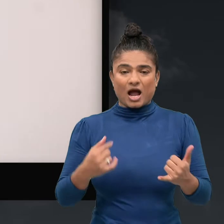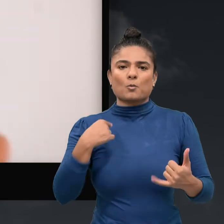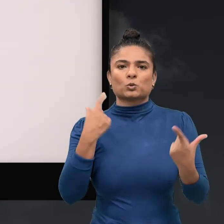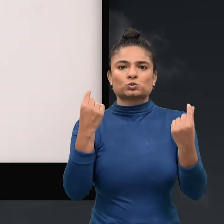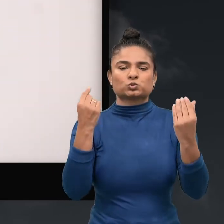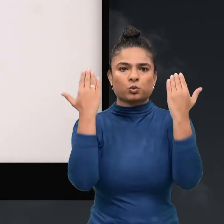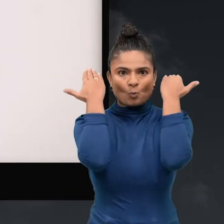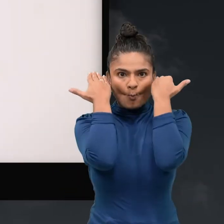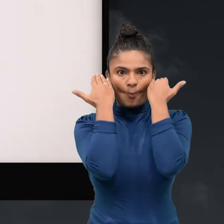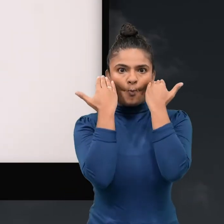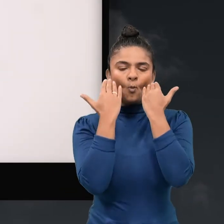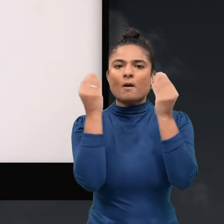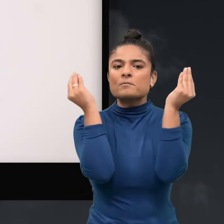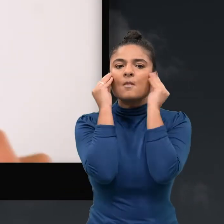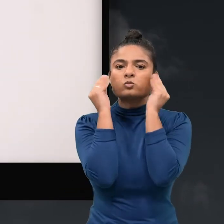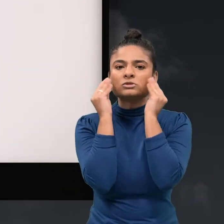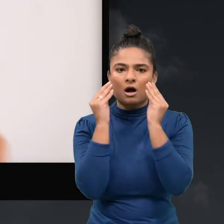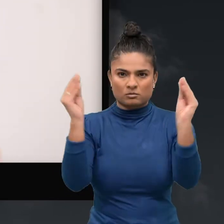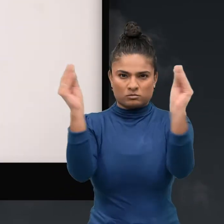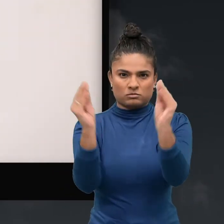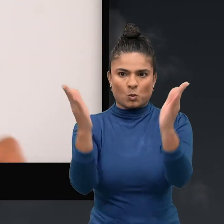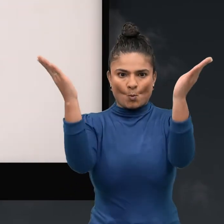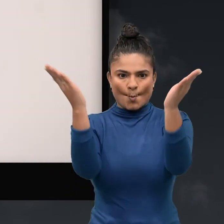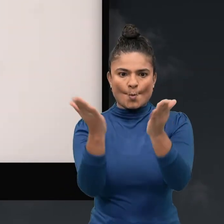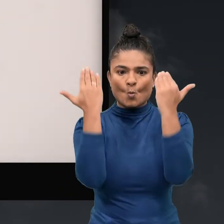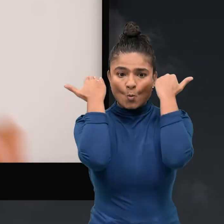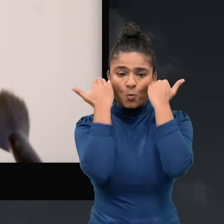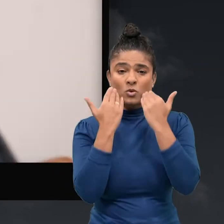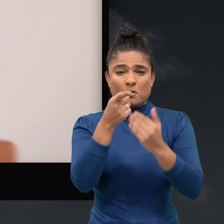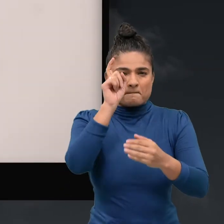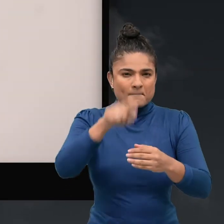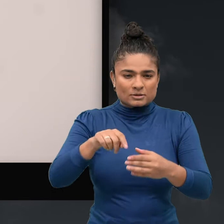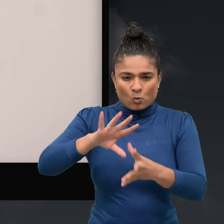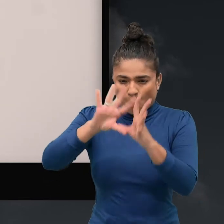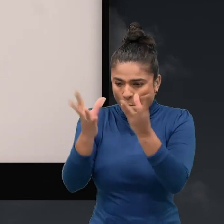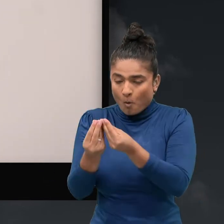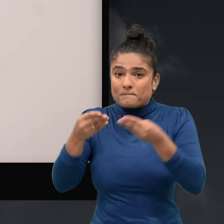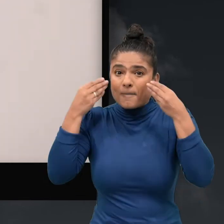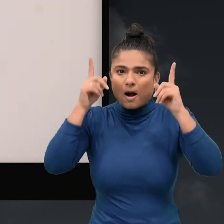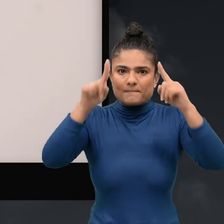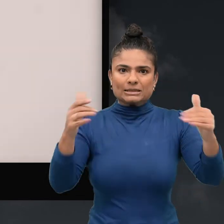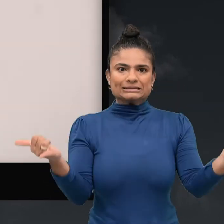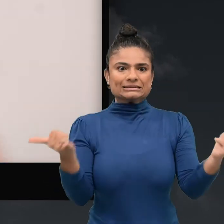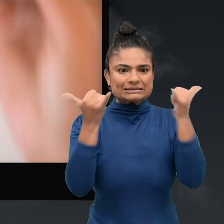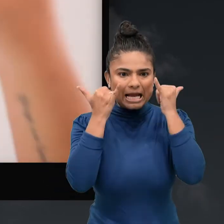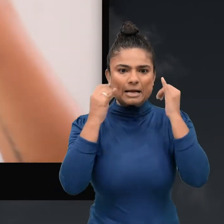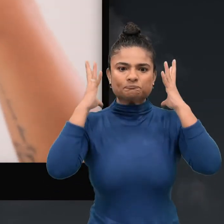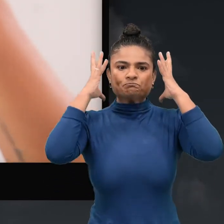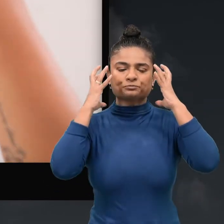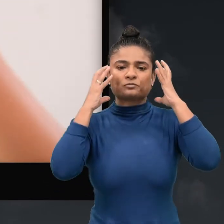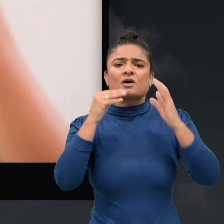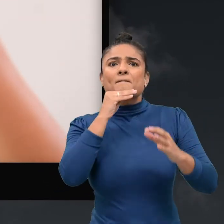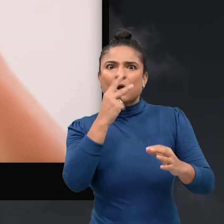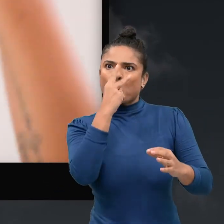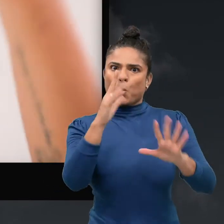Okay, right now I am powder contouring because everything in makeup you need to